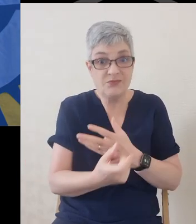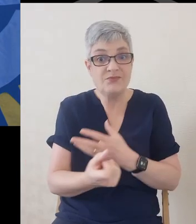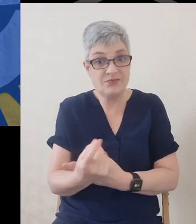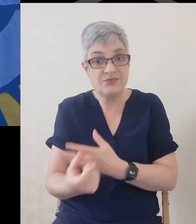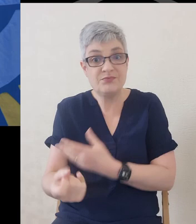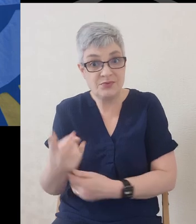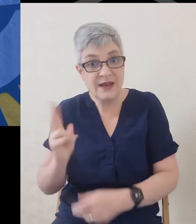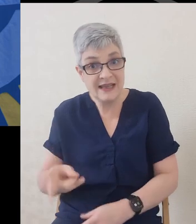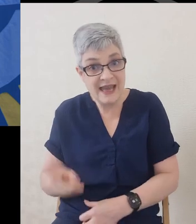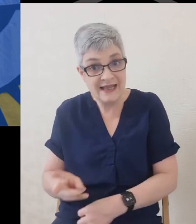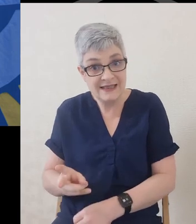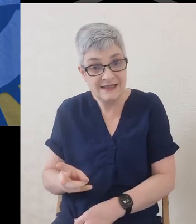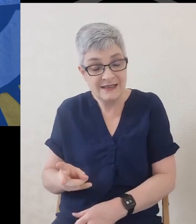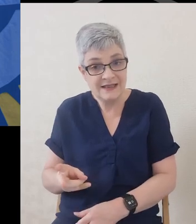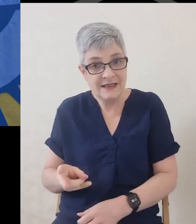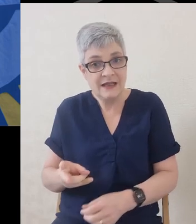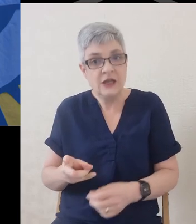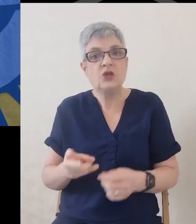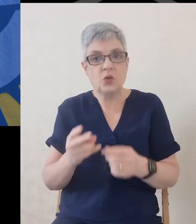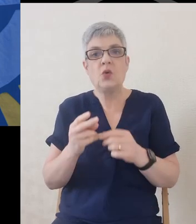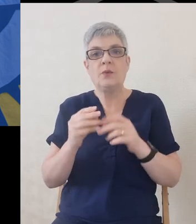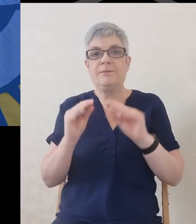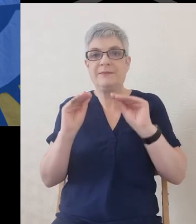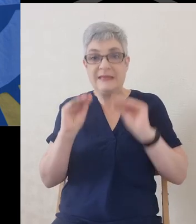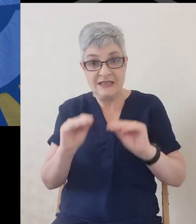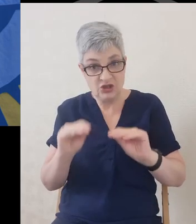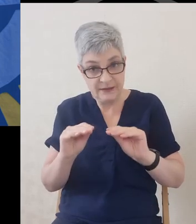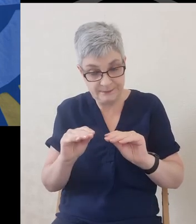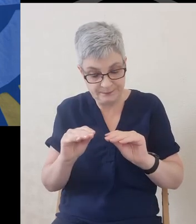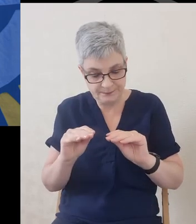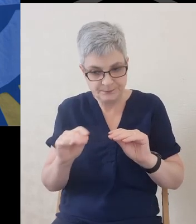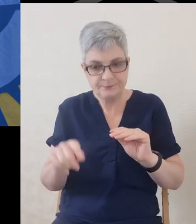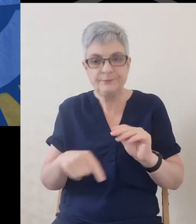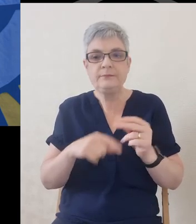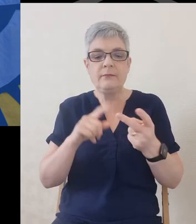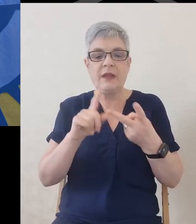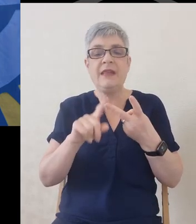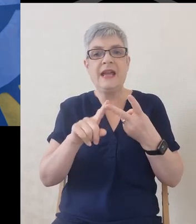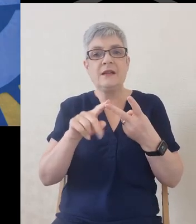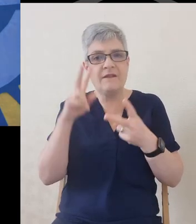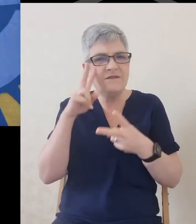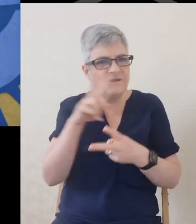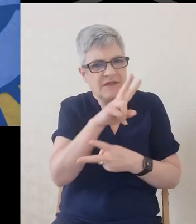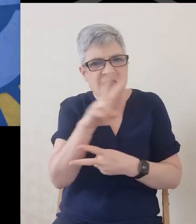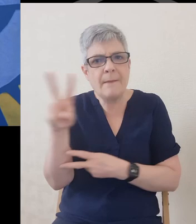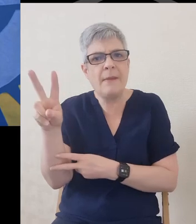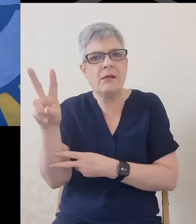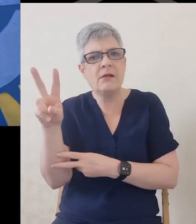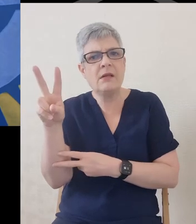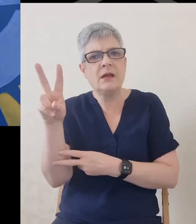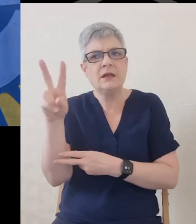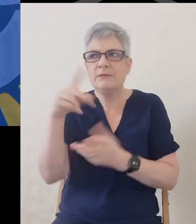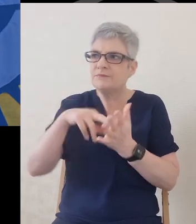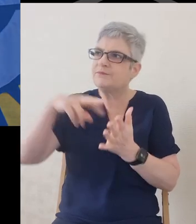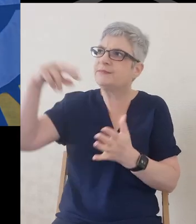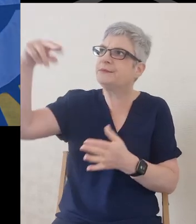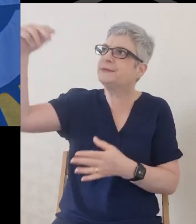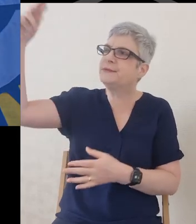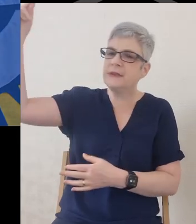on. So both in his teaching and then in the visible sign of the